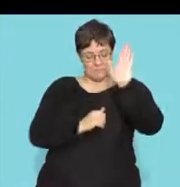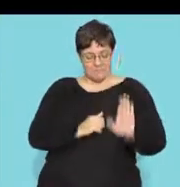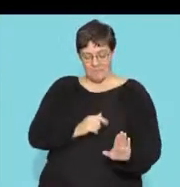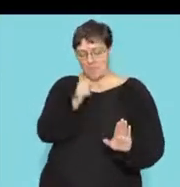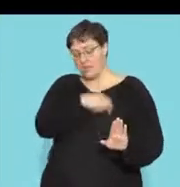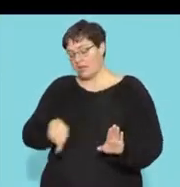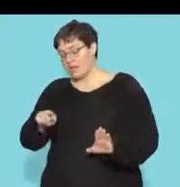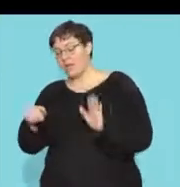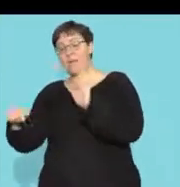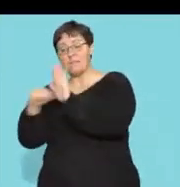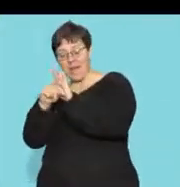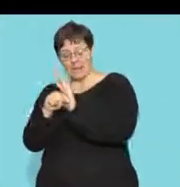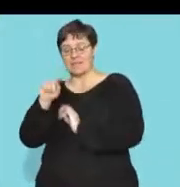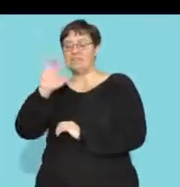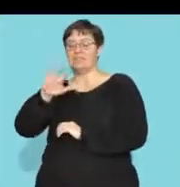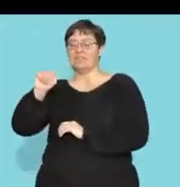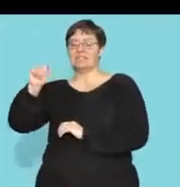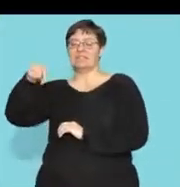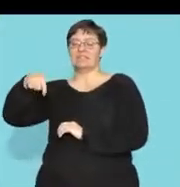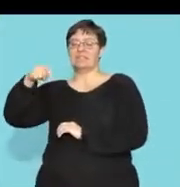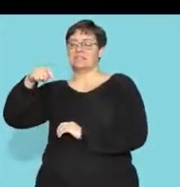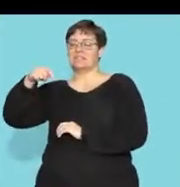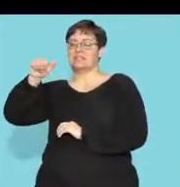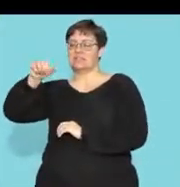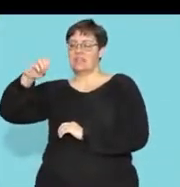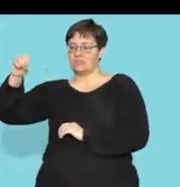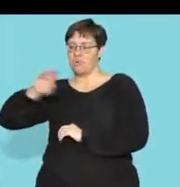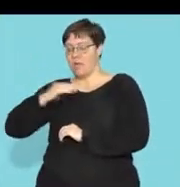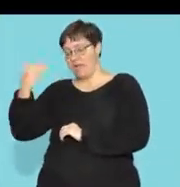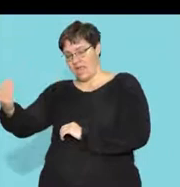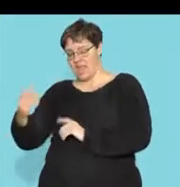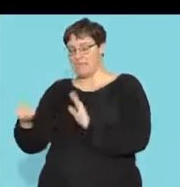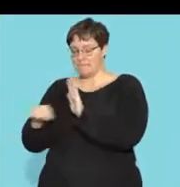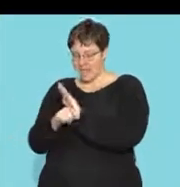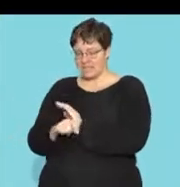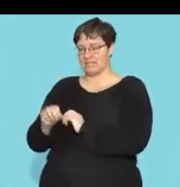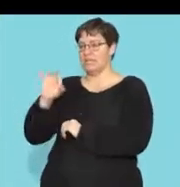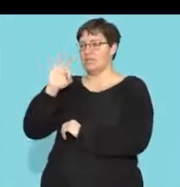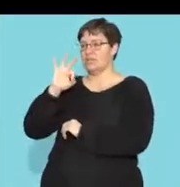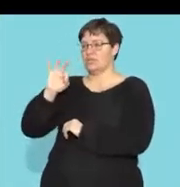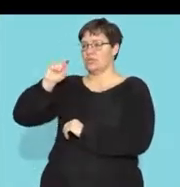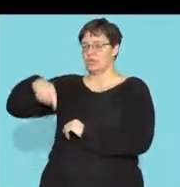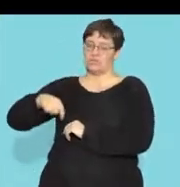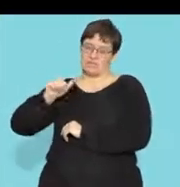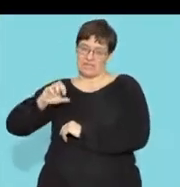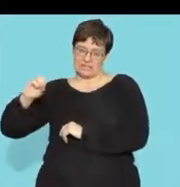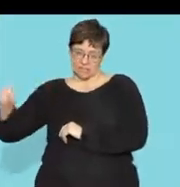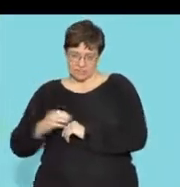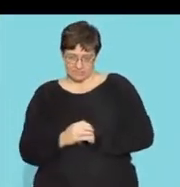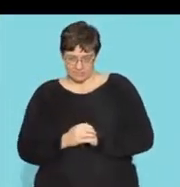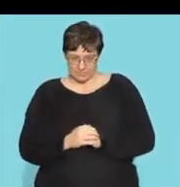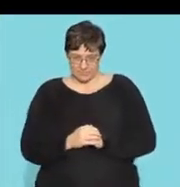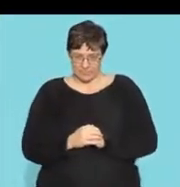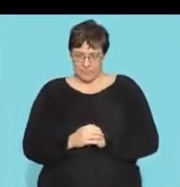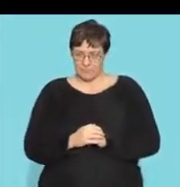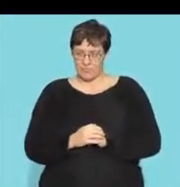Minus the 56,600 because it's on the opposite side of your account, minus your closing stock, which is on the opposite side. And you